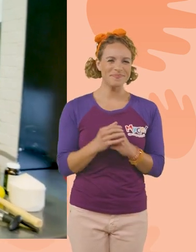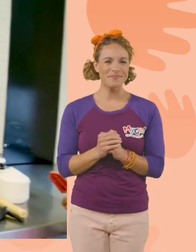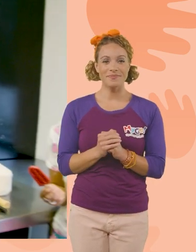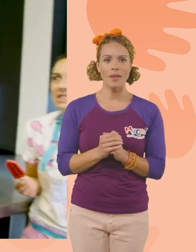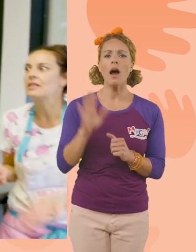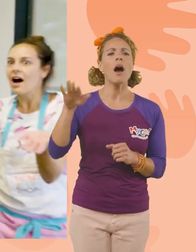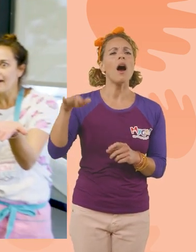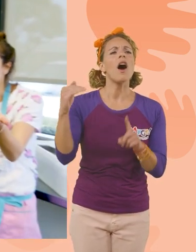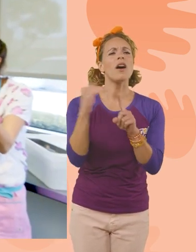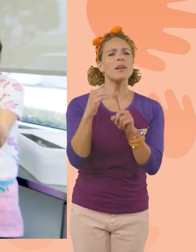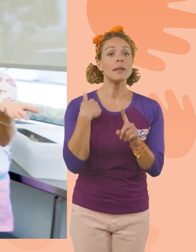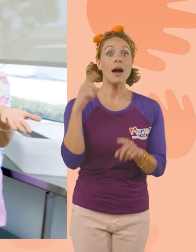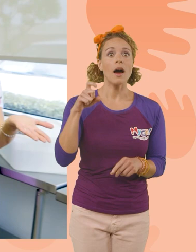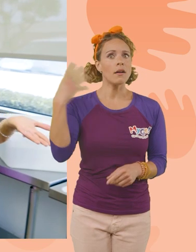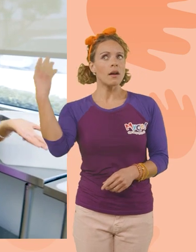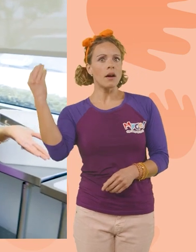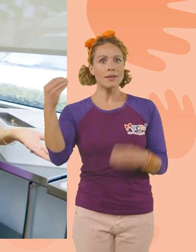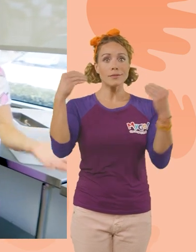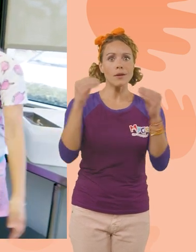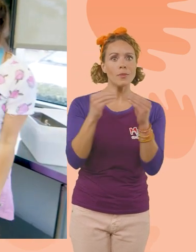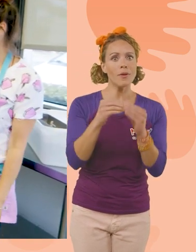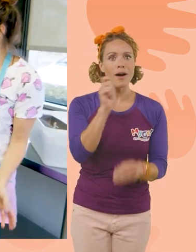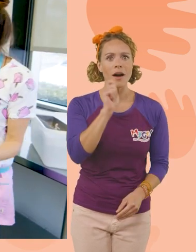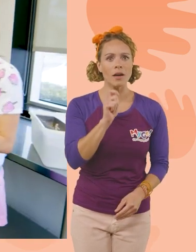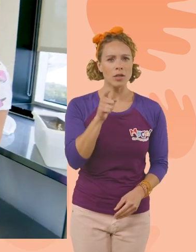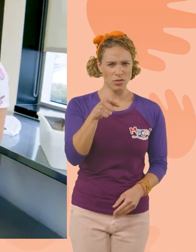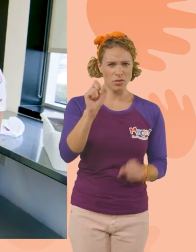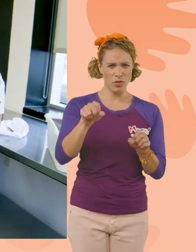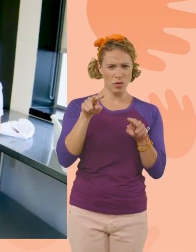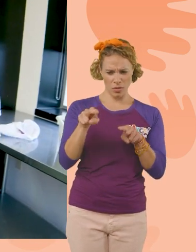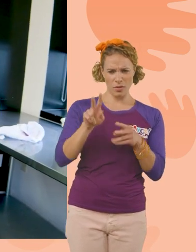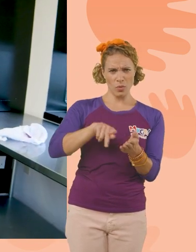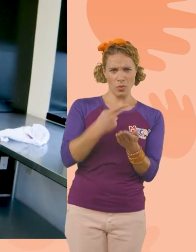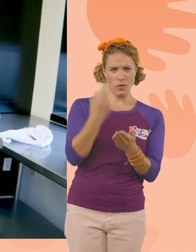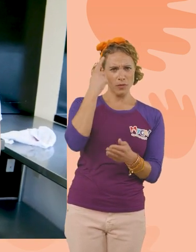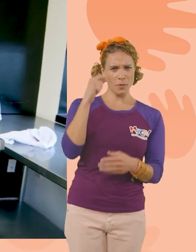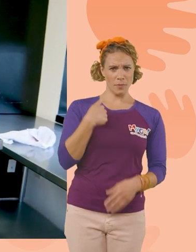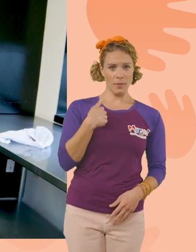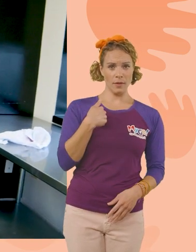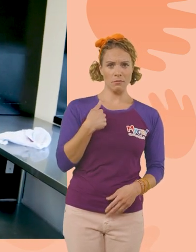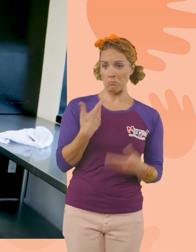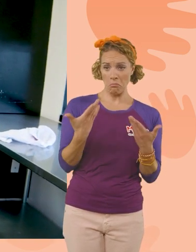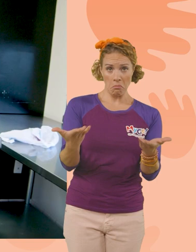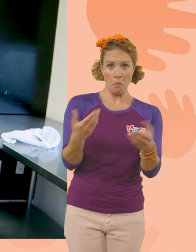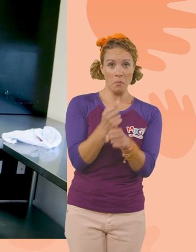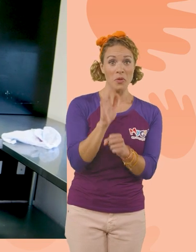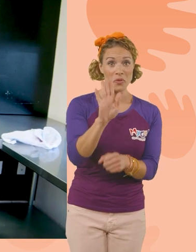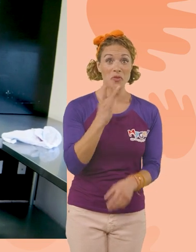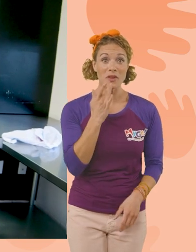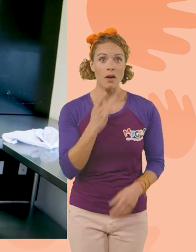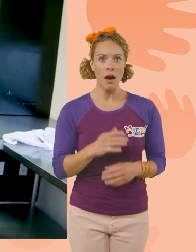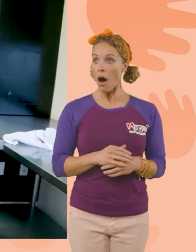Yum. That reminds me, I gotta go back out and sell more popsicles. Okay, well. Do you think you could watch the kitchen for me? Feel free to make your own